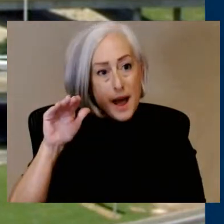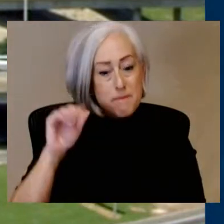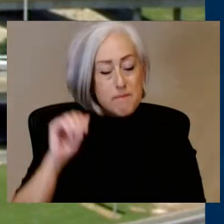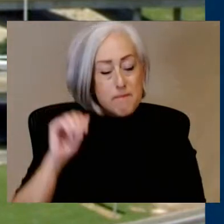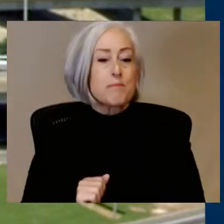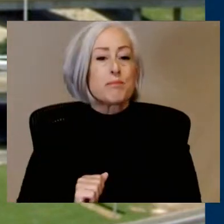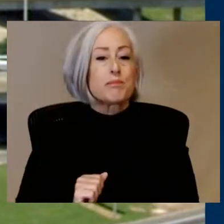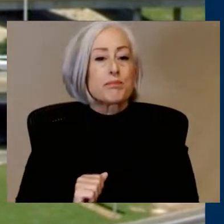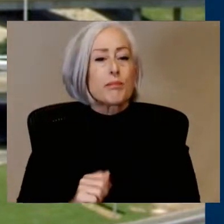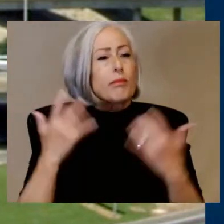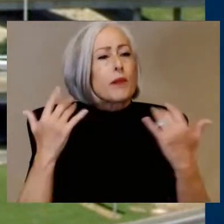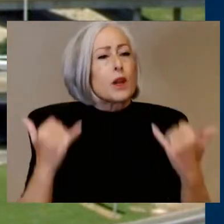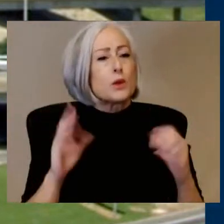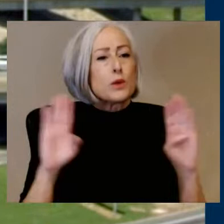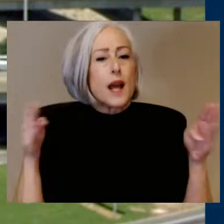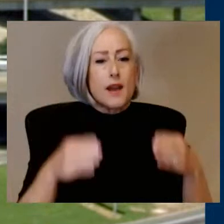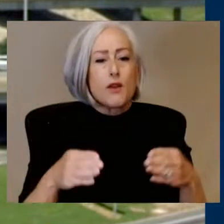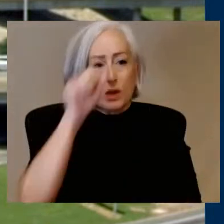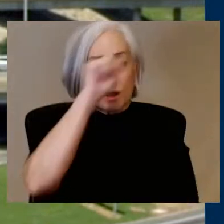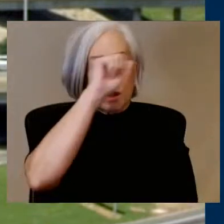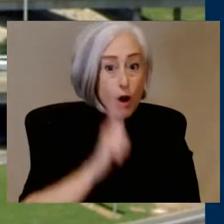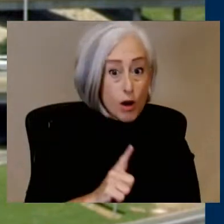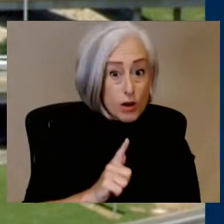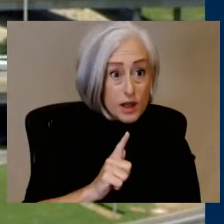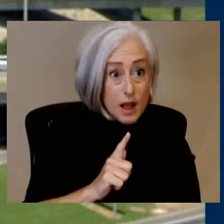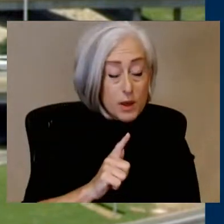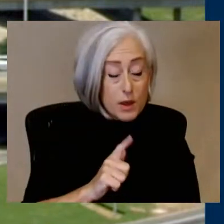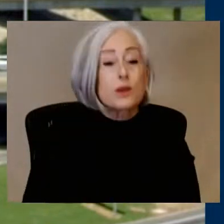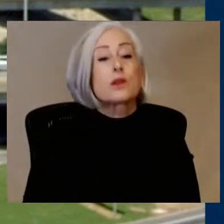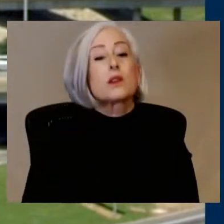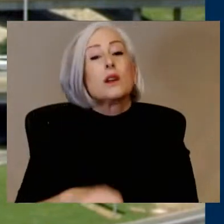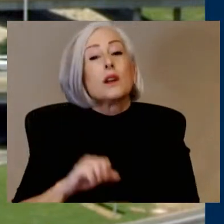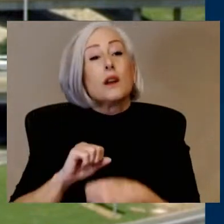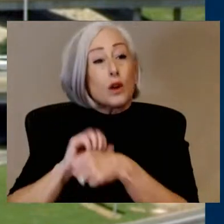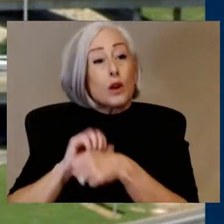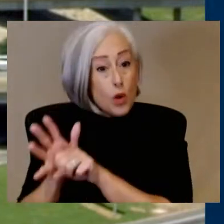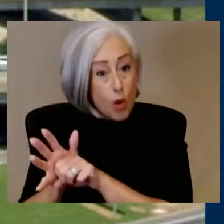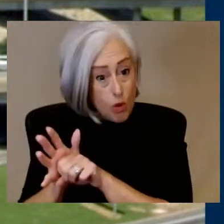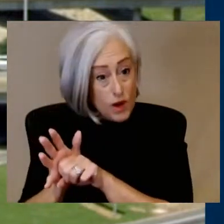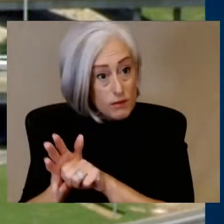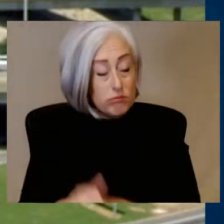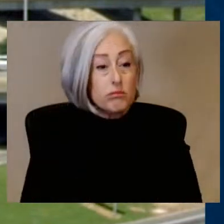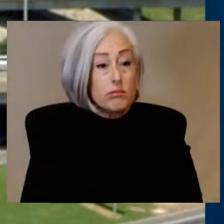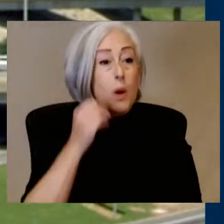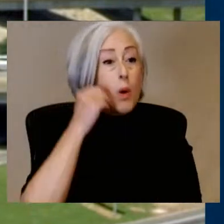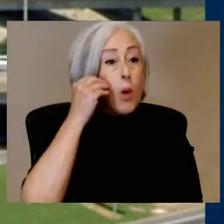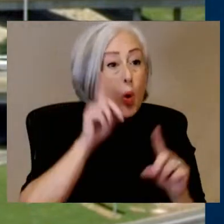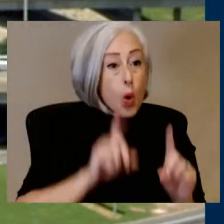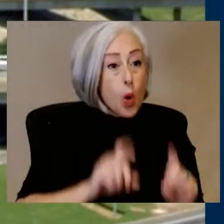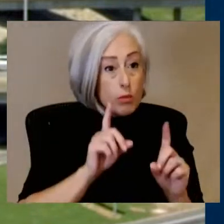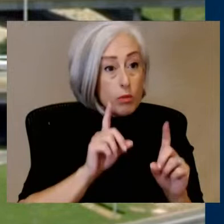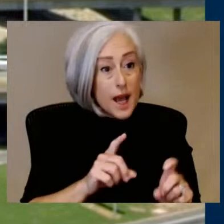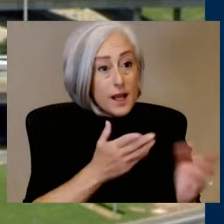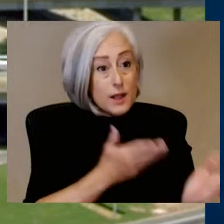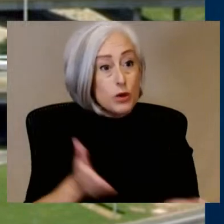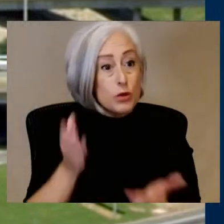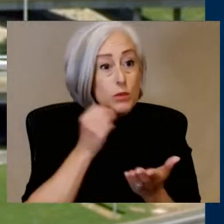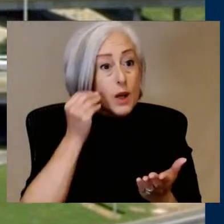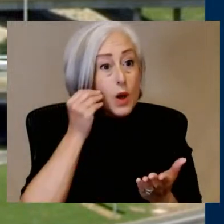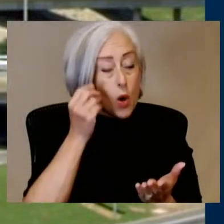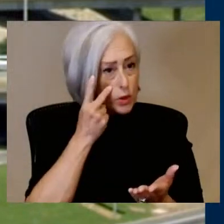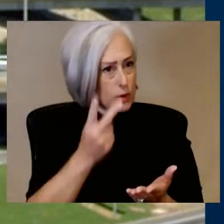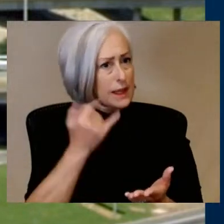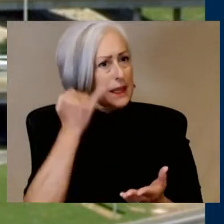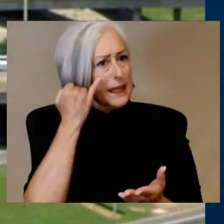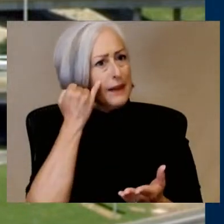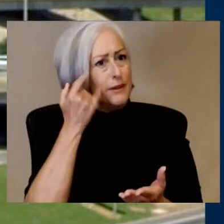and treatment. We'll also show you a simple test you can take at home to see if you might have the beginnings of this disease. And we'll check